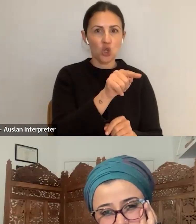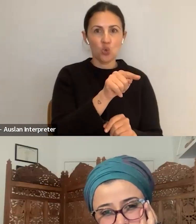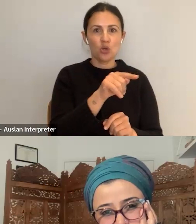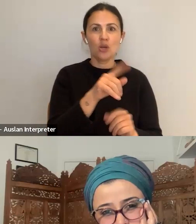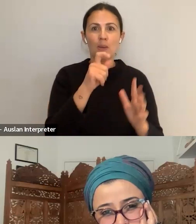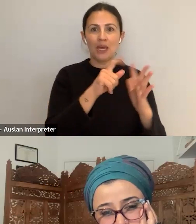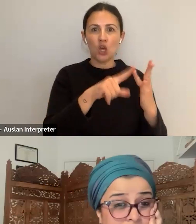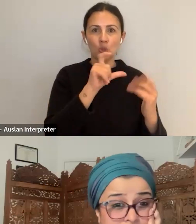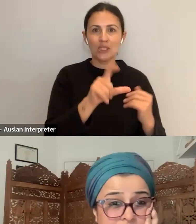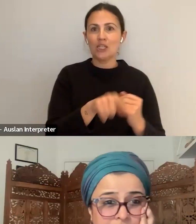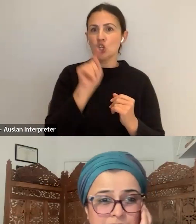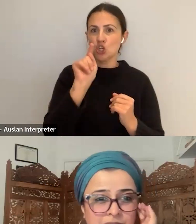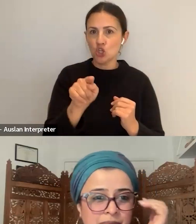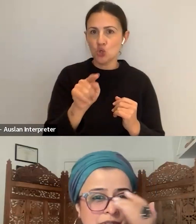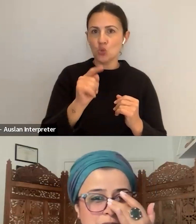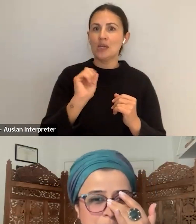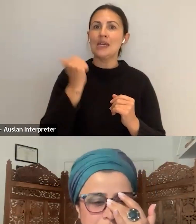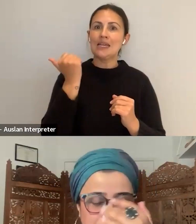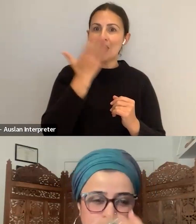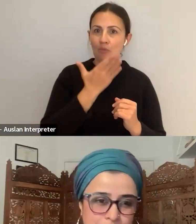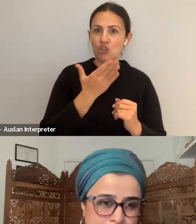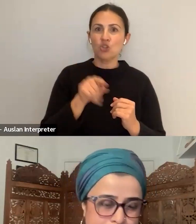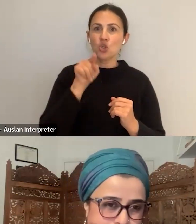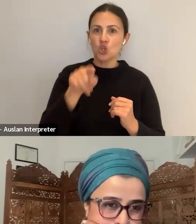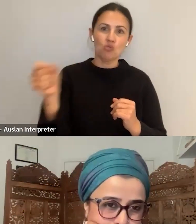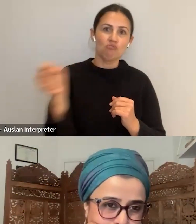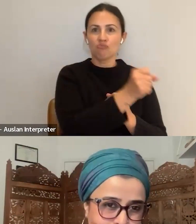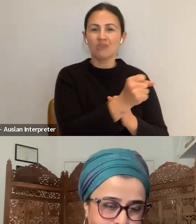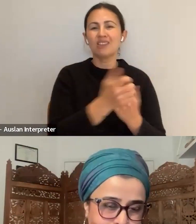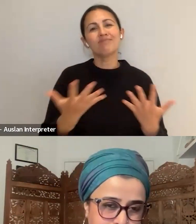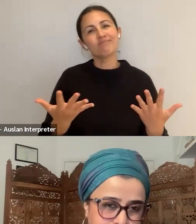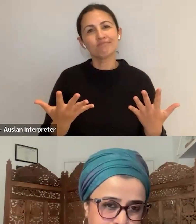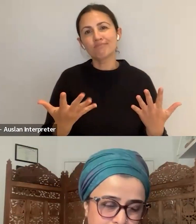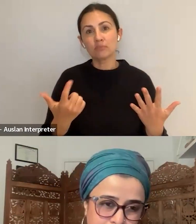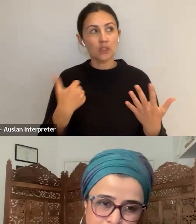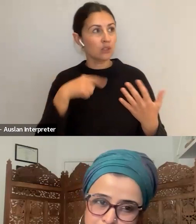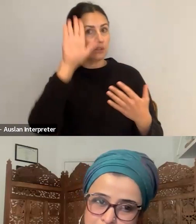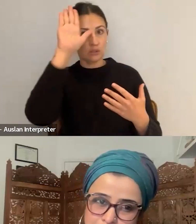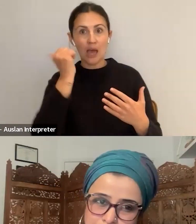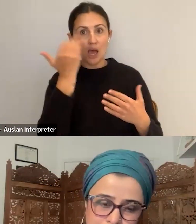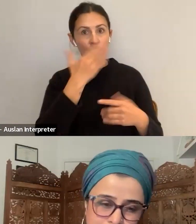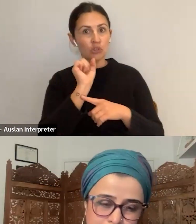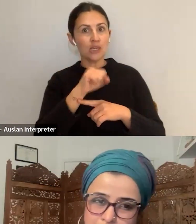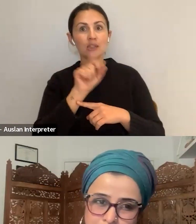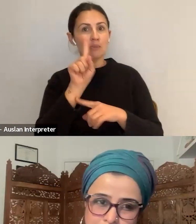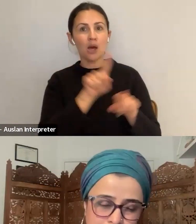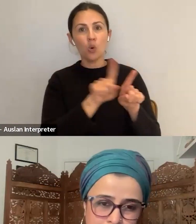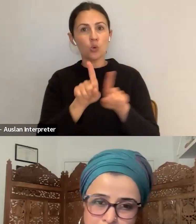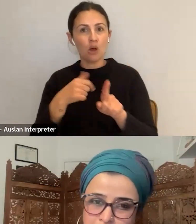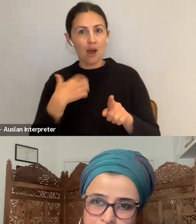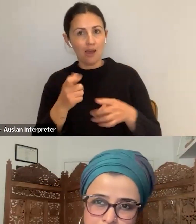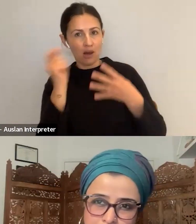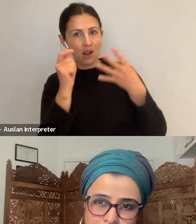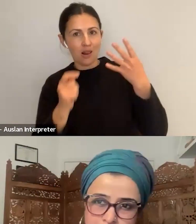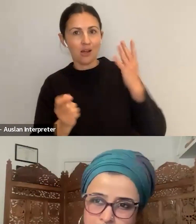you can't be valued in that context. And so, affording that complex humanity. And again, you know, when I talk about racism, I'm